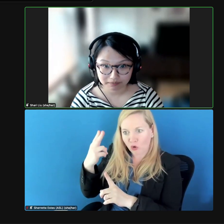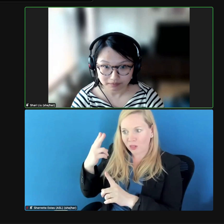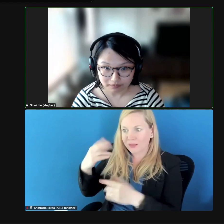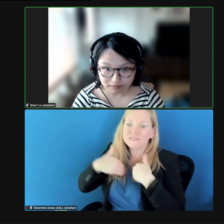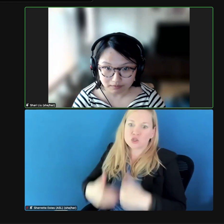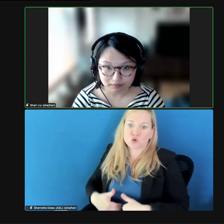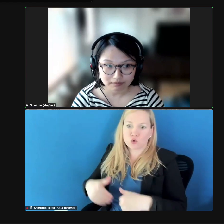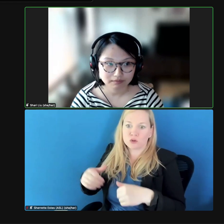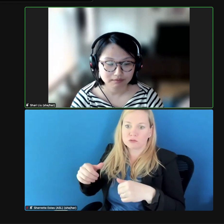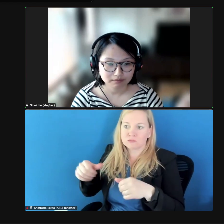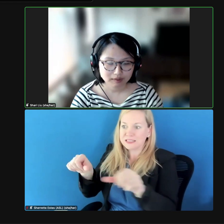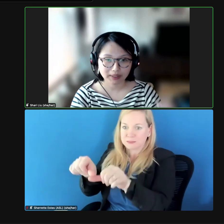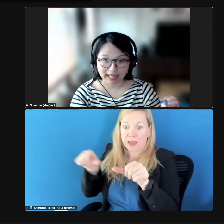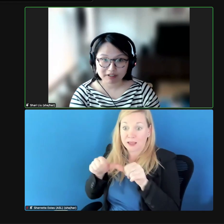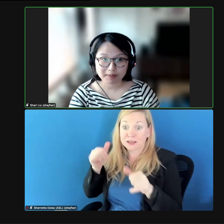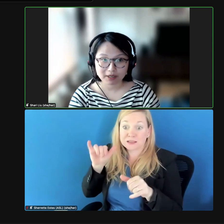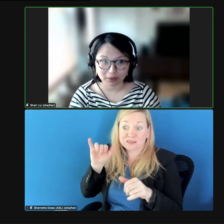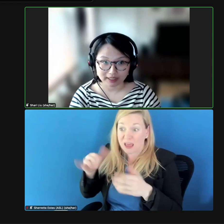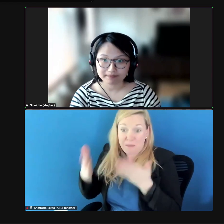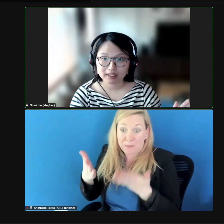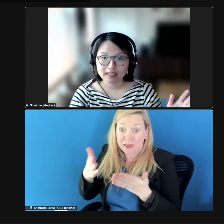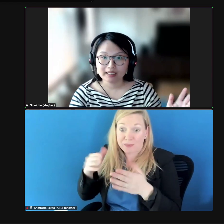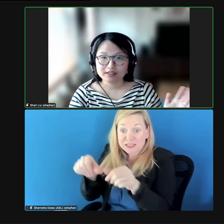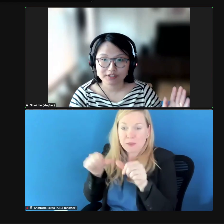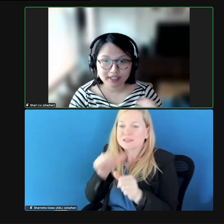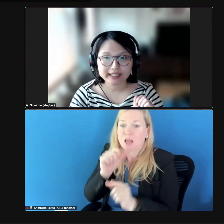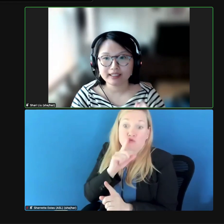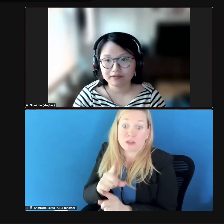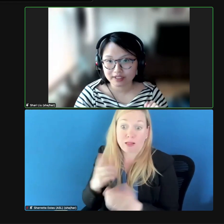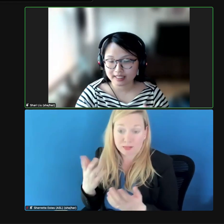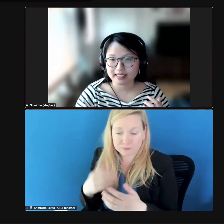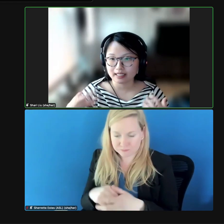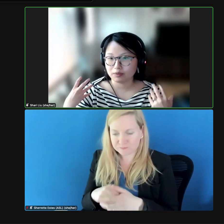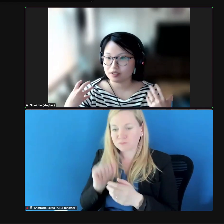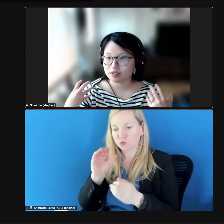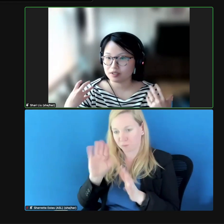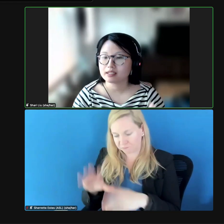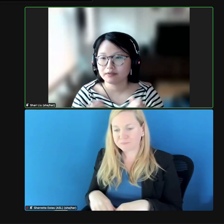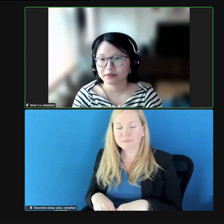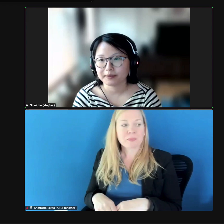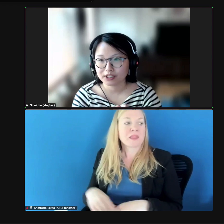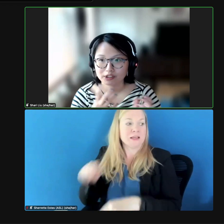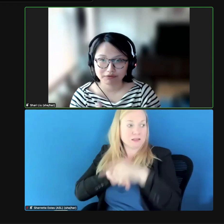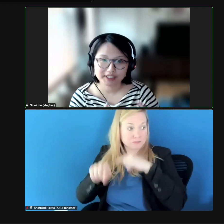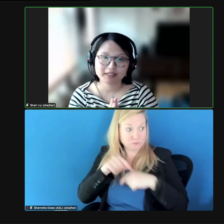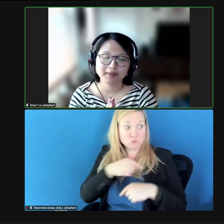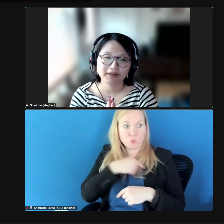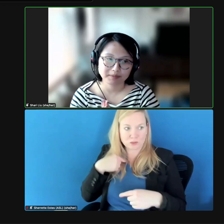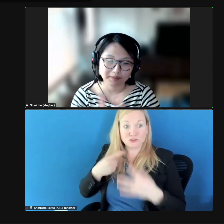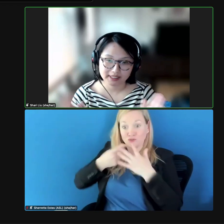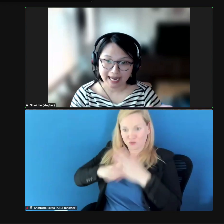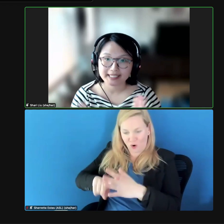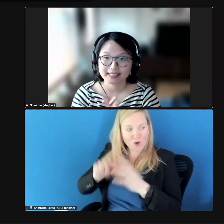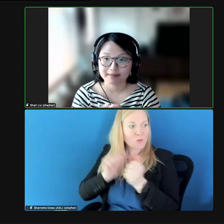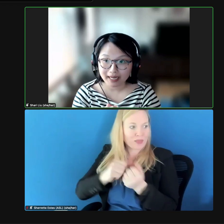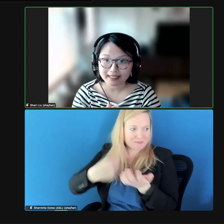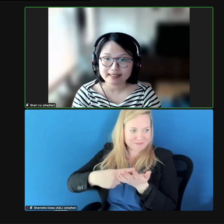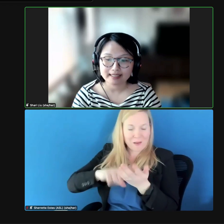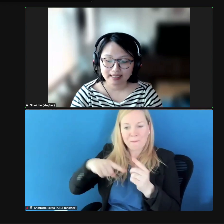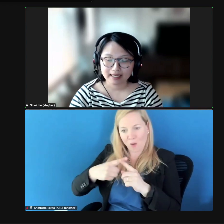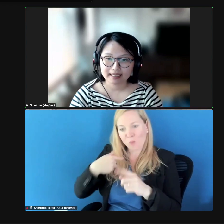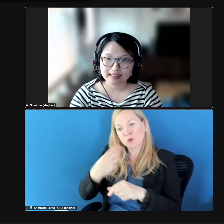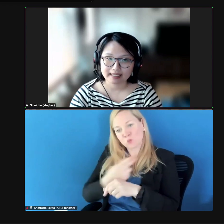real. Okay, that was part 1. So starting in infancy, I said we use physical information to reason about other people's actions